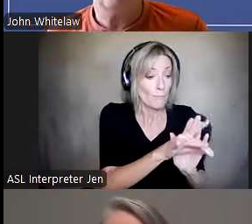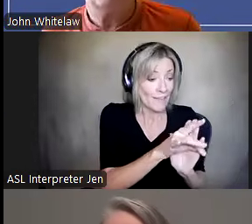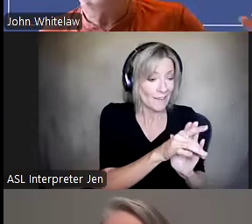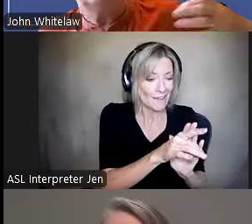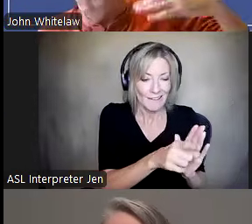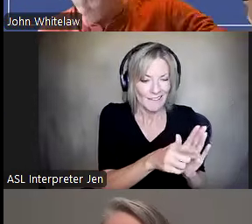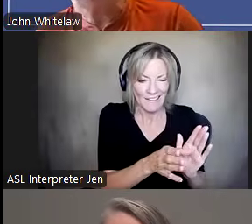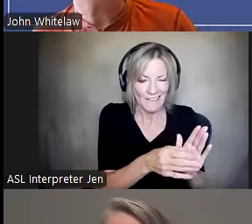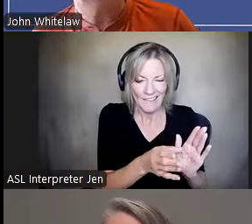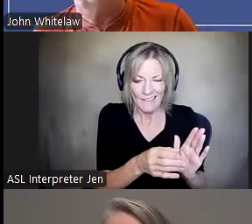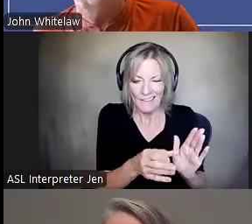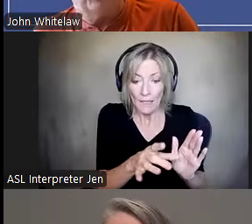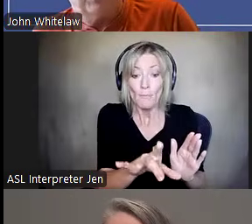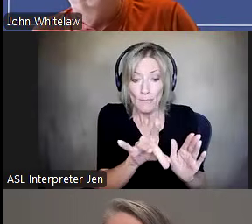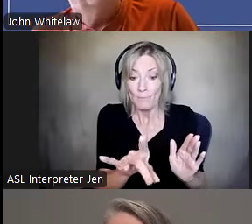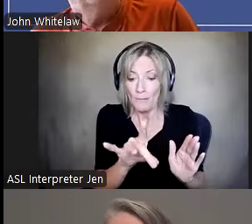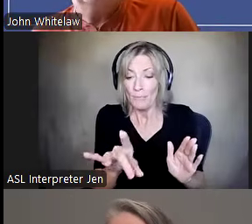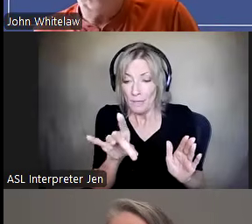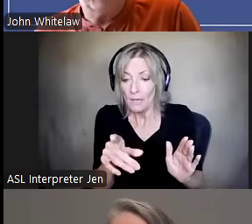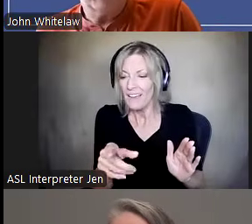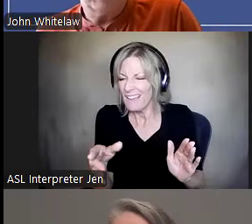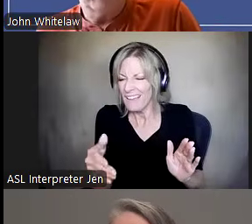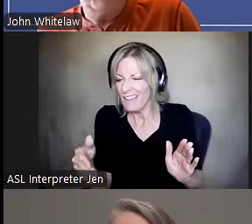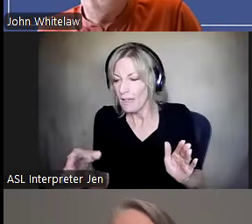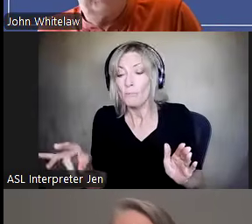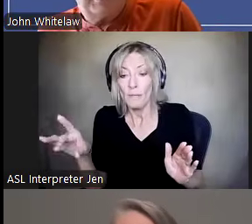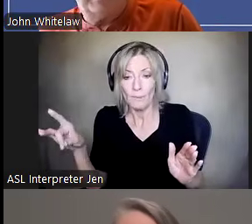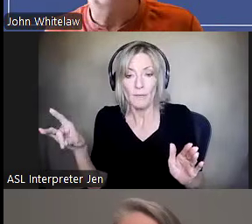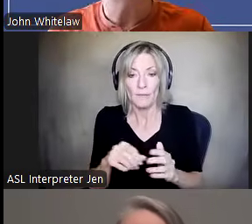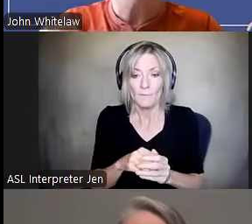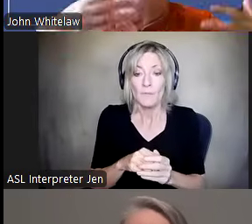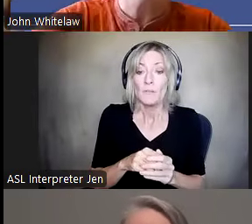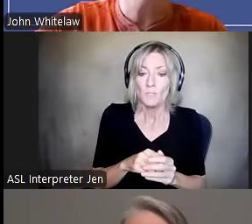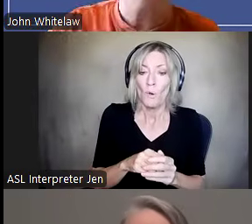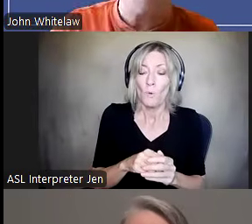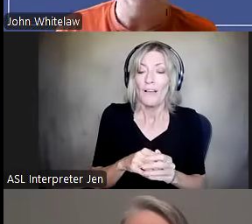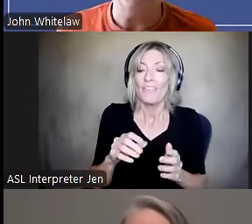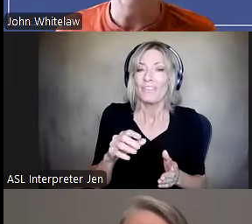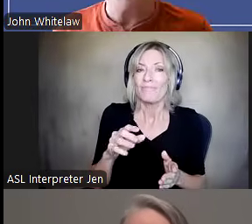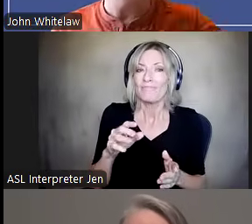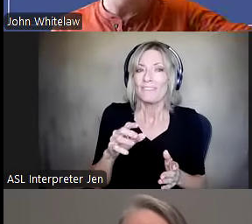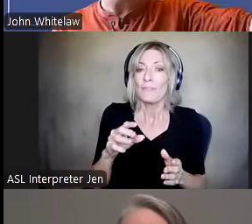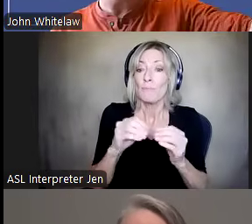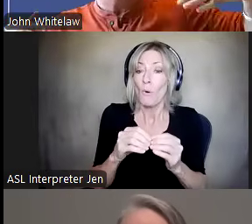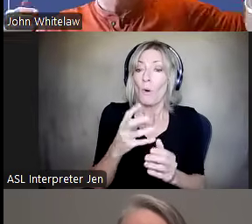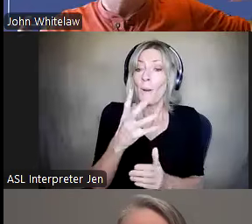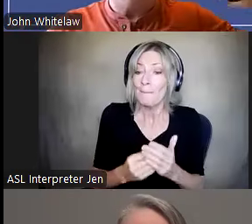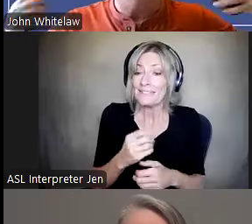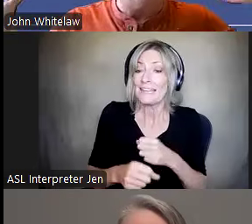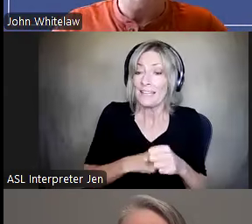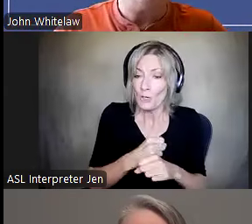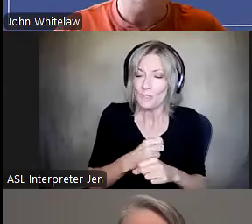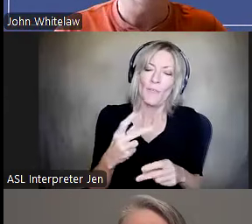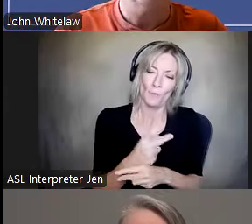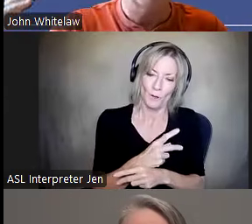economic problems. The more recent your missing years are, the worse that's going to be, because usually,